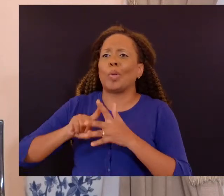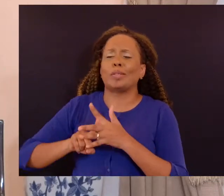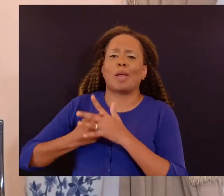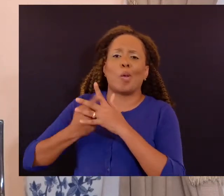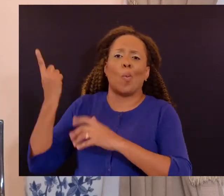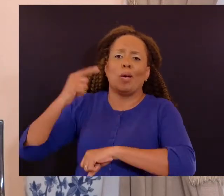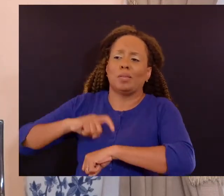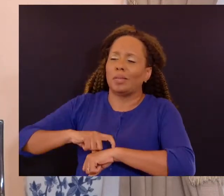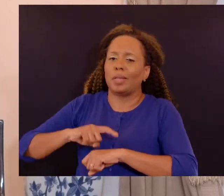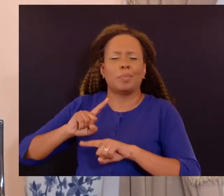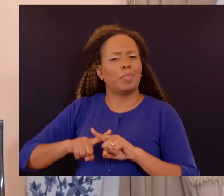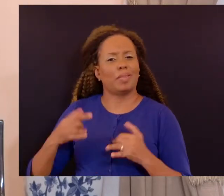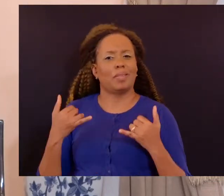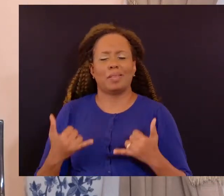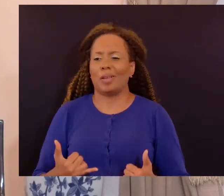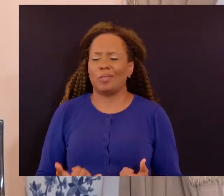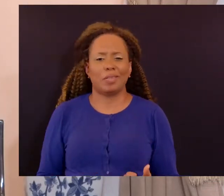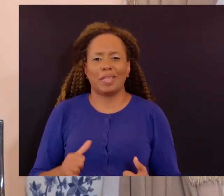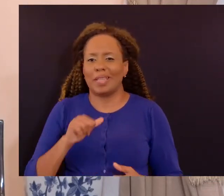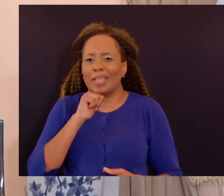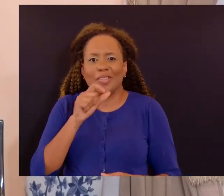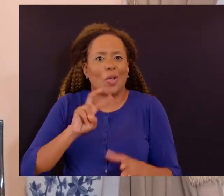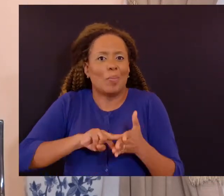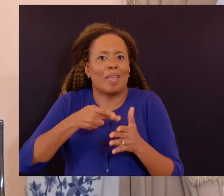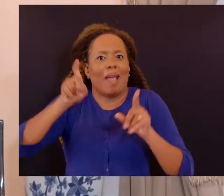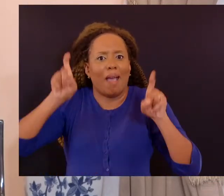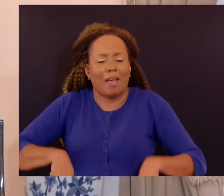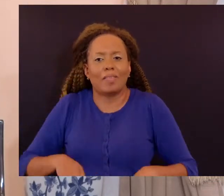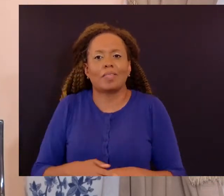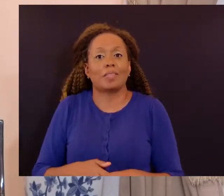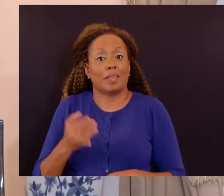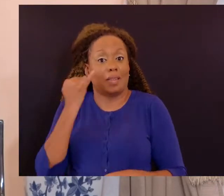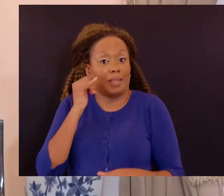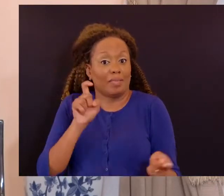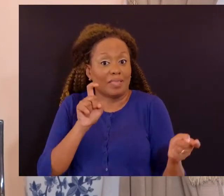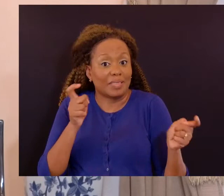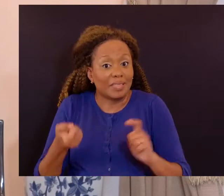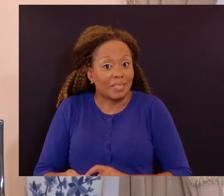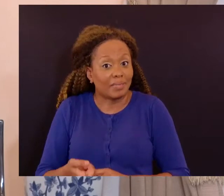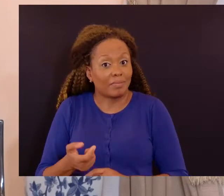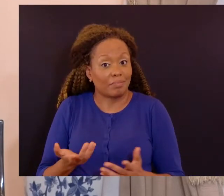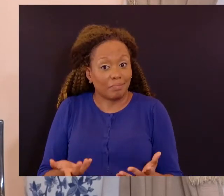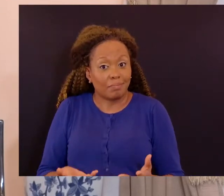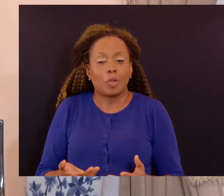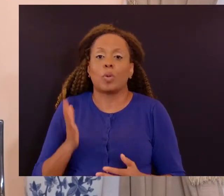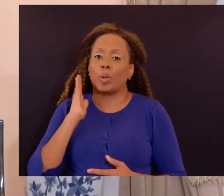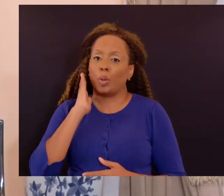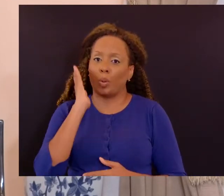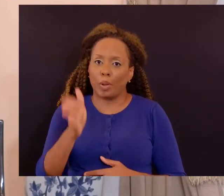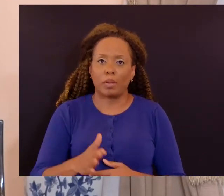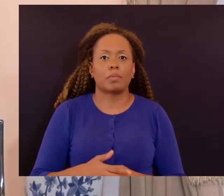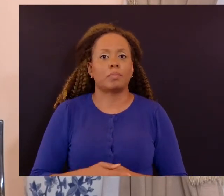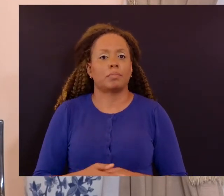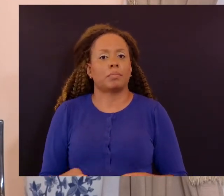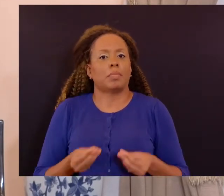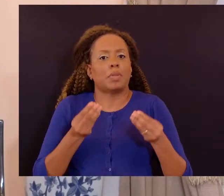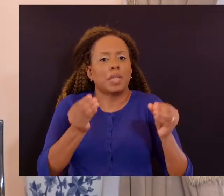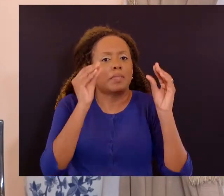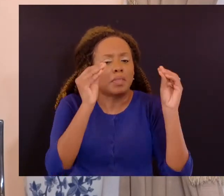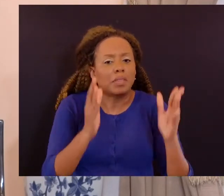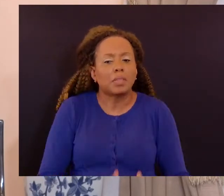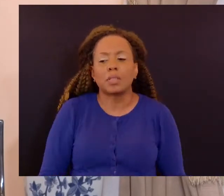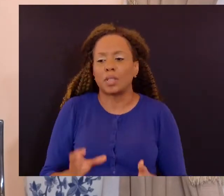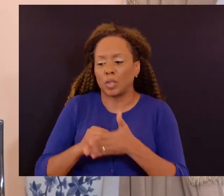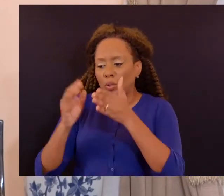our children. So if there are adjustments to be made, we will make those adjustments and give our teachers and certainly students additional